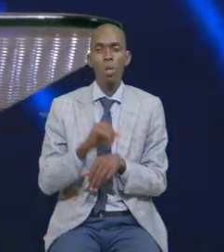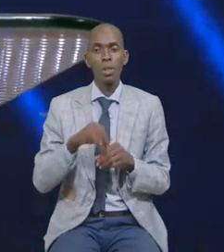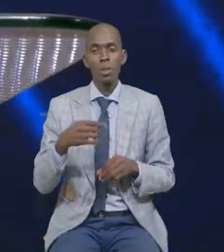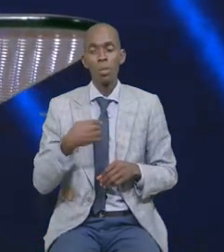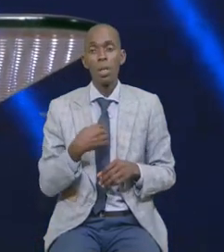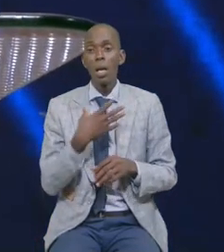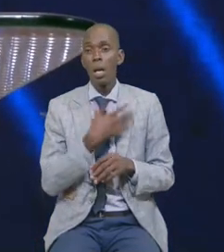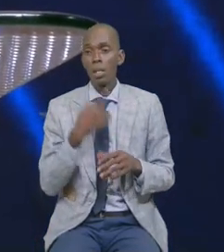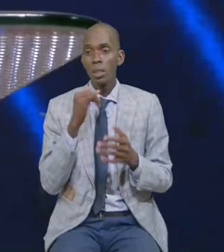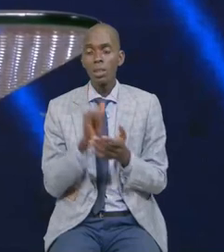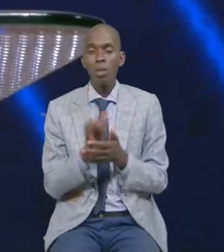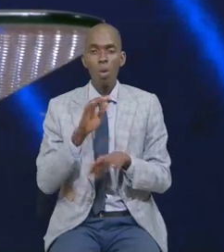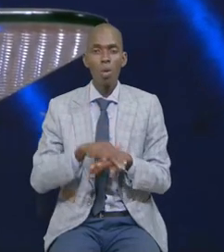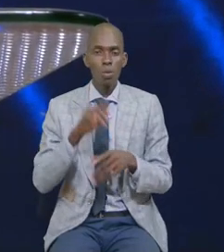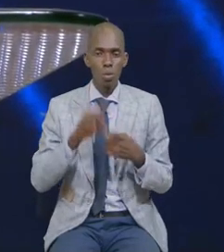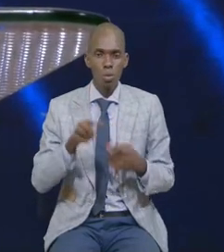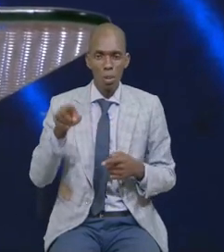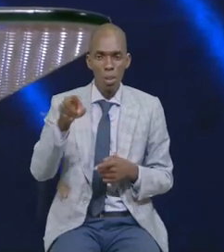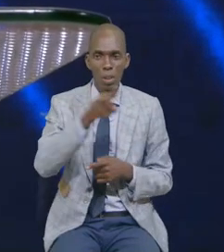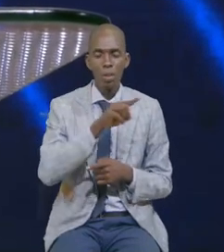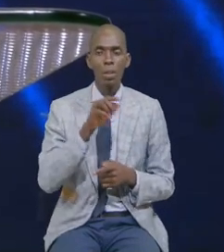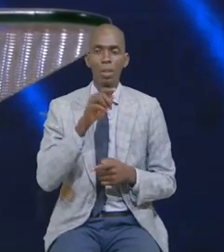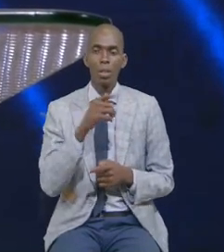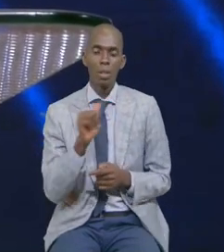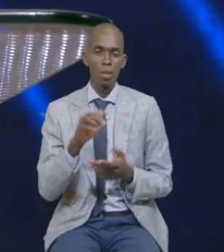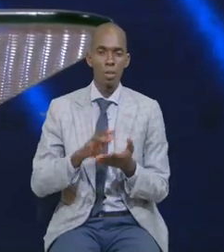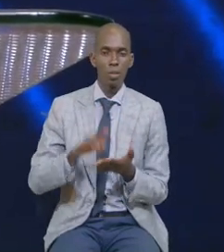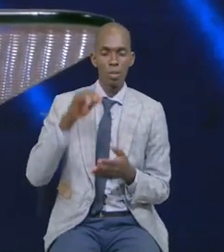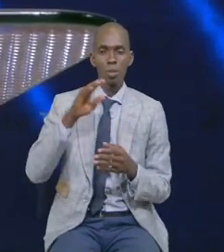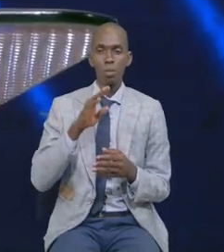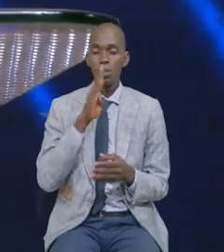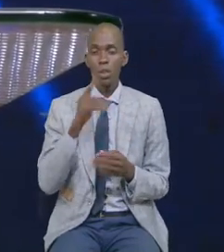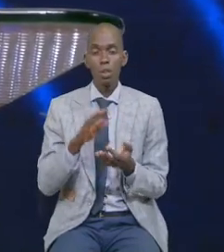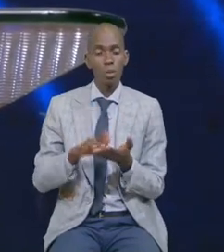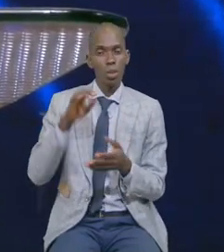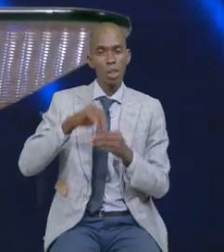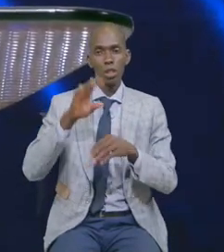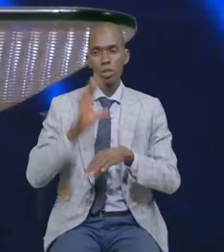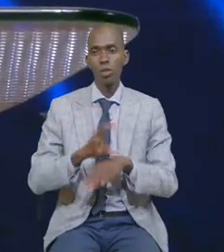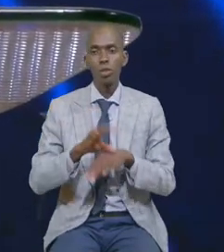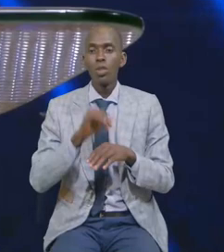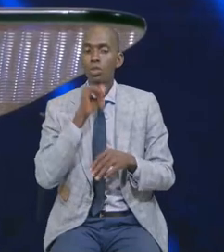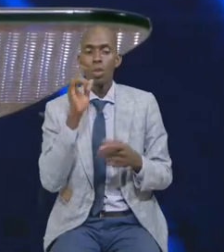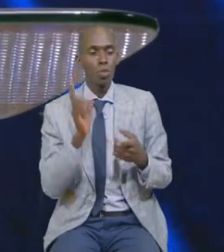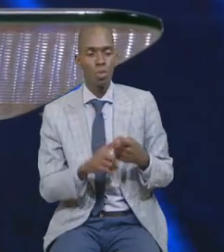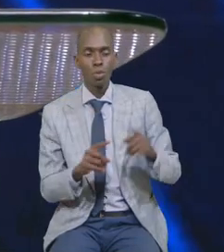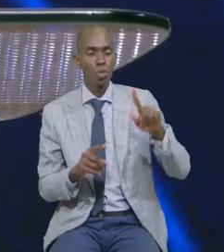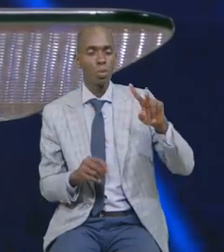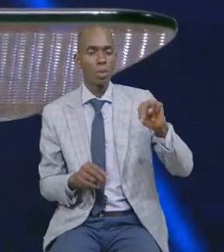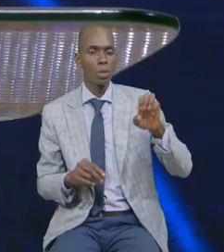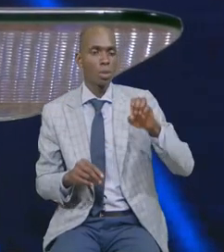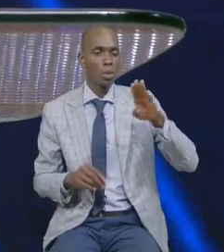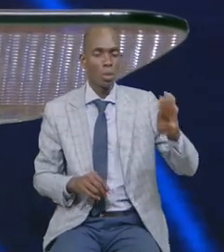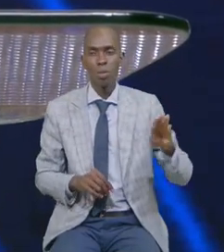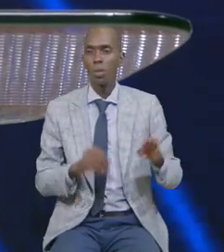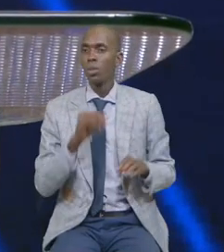it says, unto him be glory in the church. Not unto Nebuchadnezzar be glory, is a man of